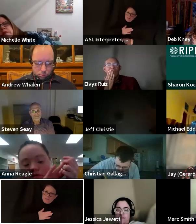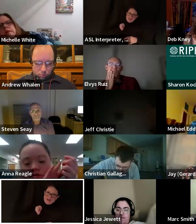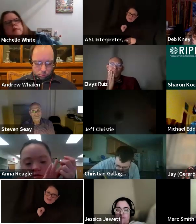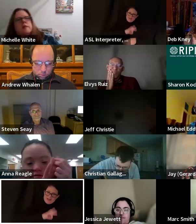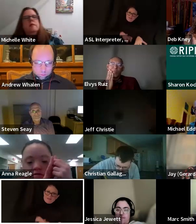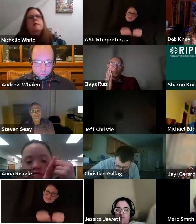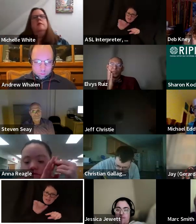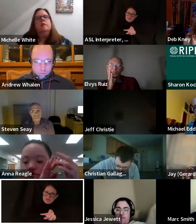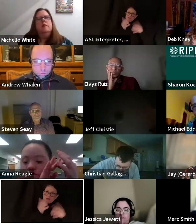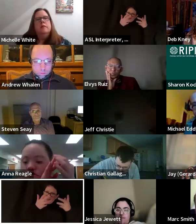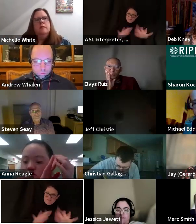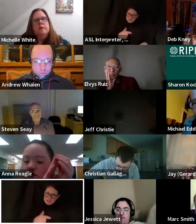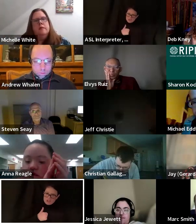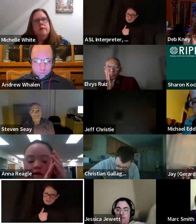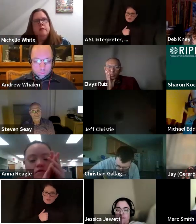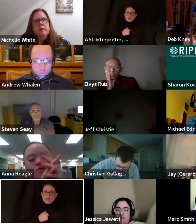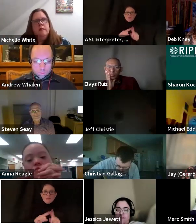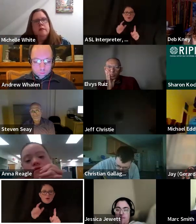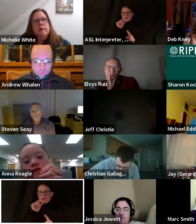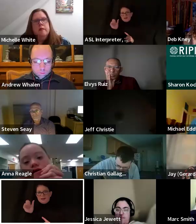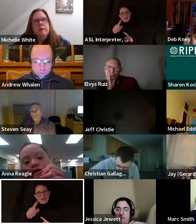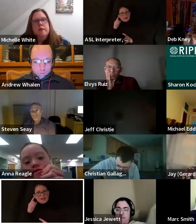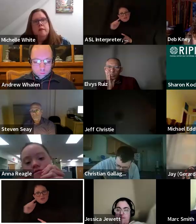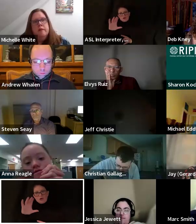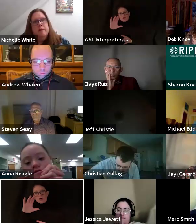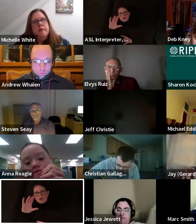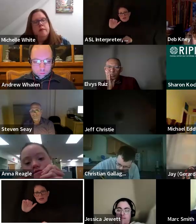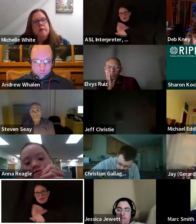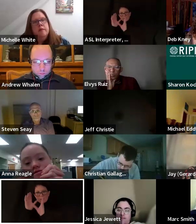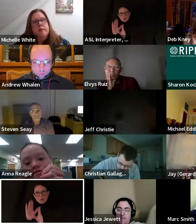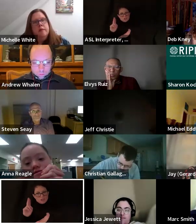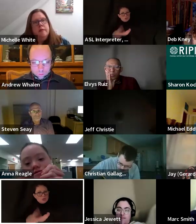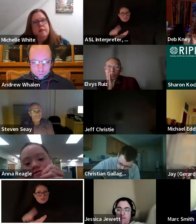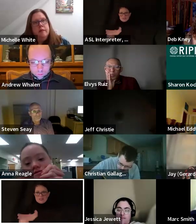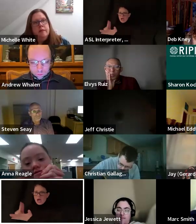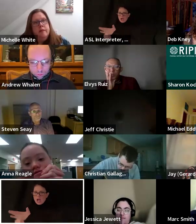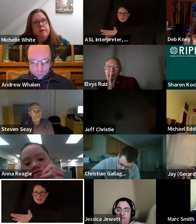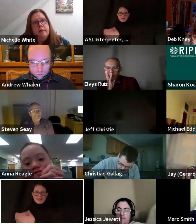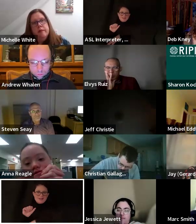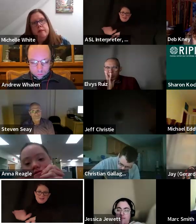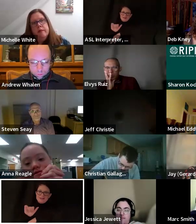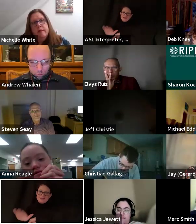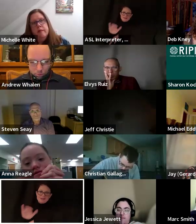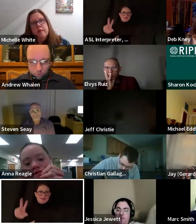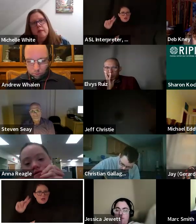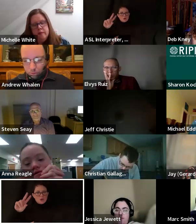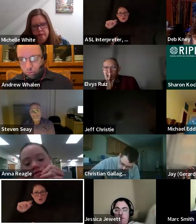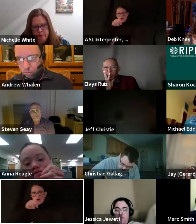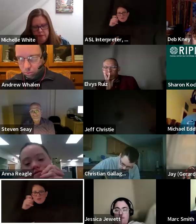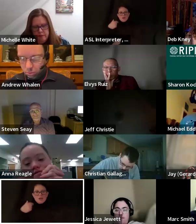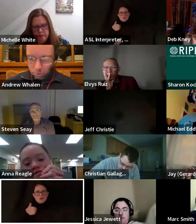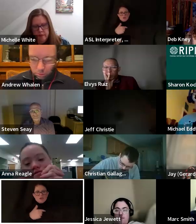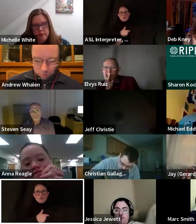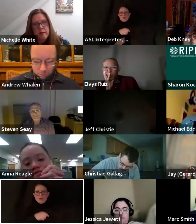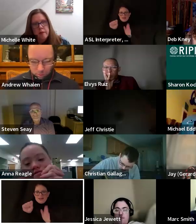taken the training. We did not ask for employees to sign off and send in those forms because we